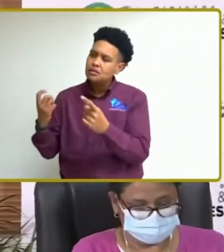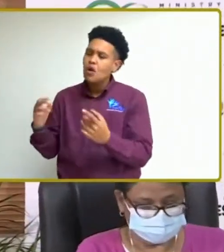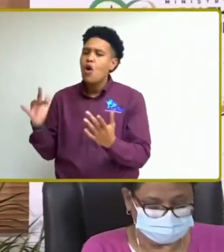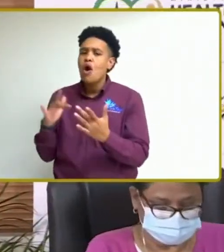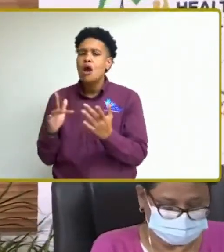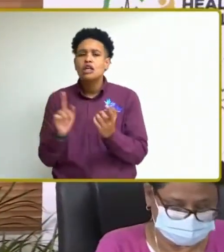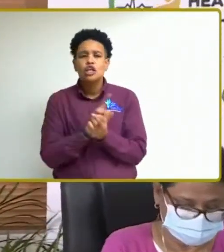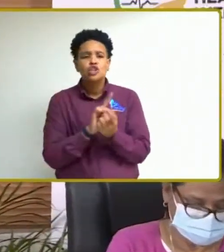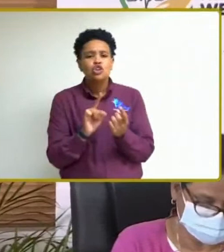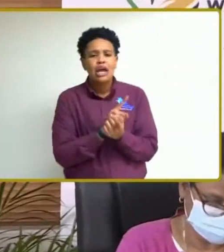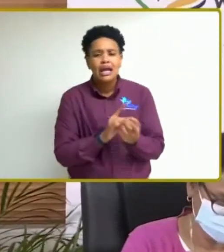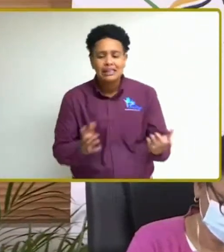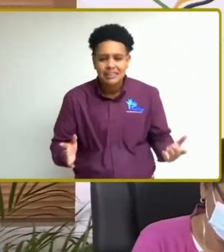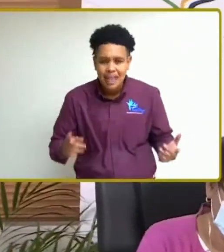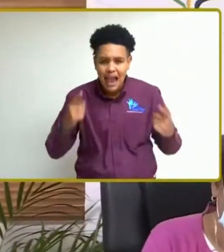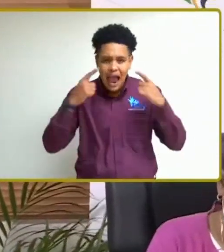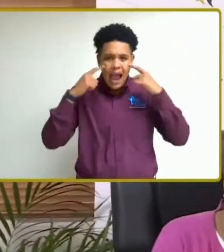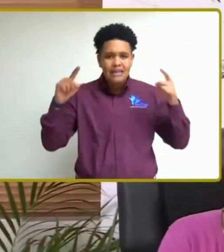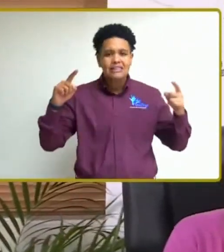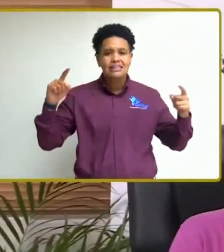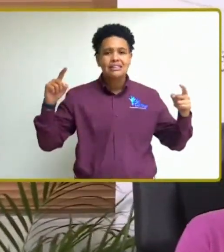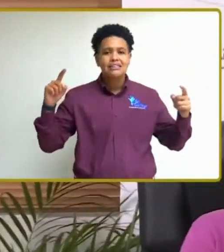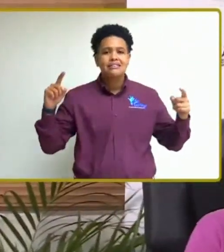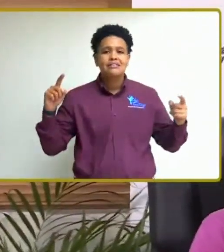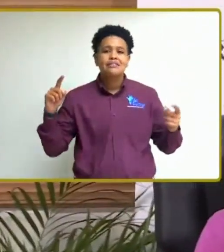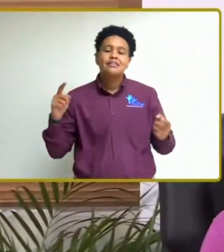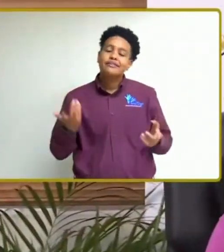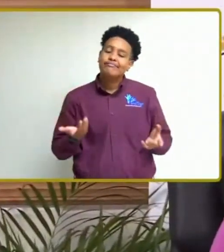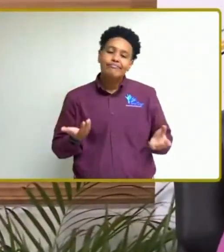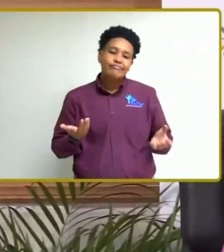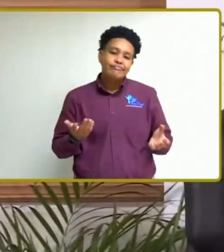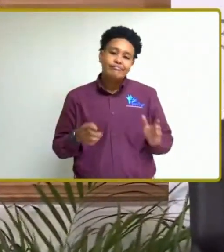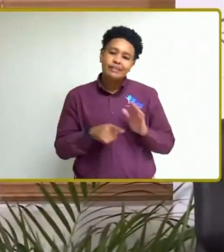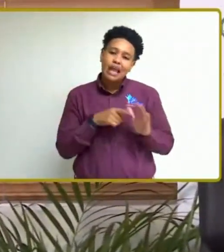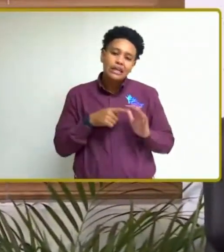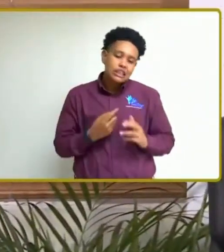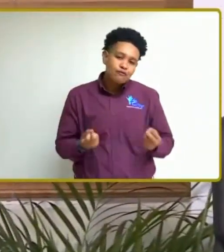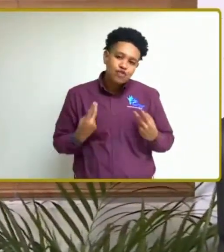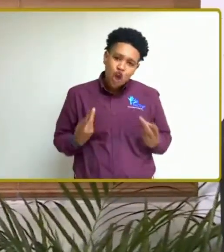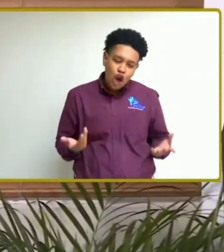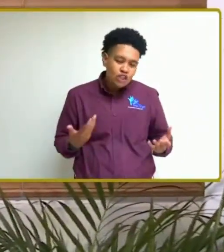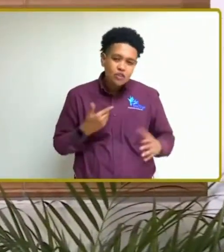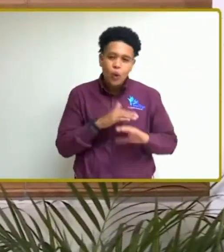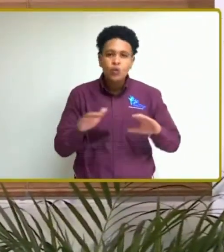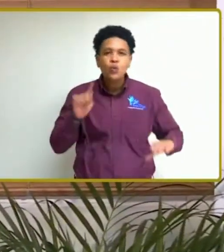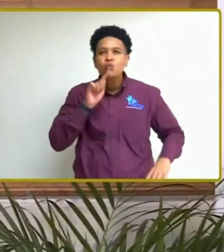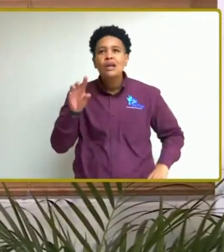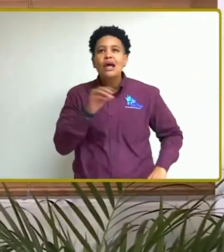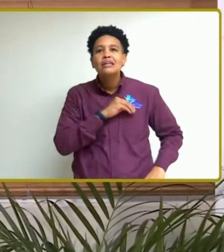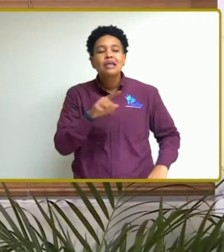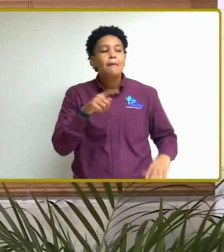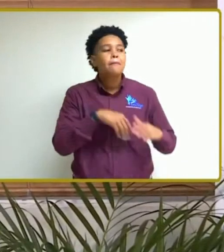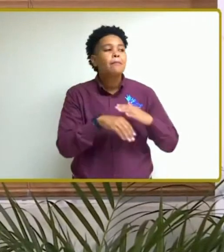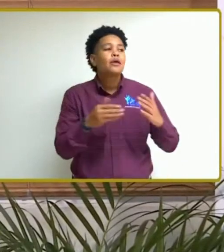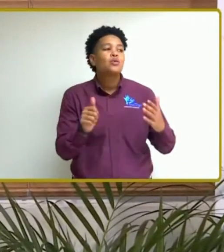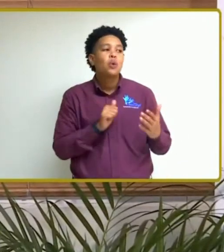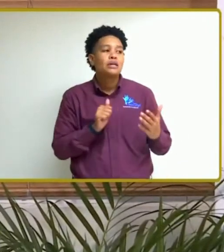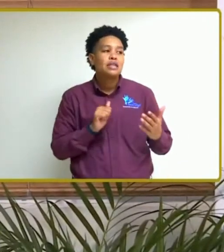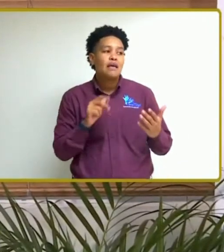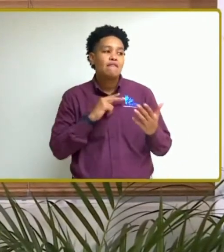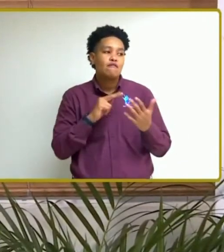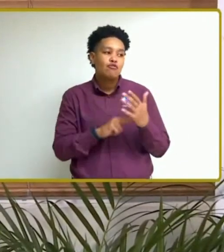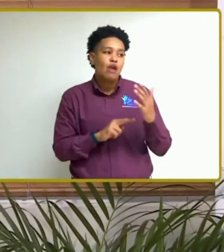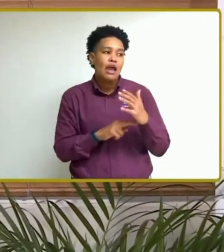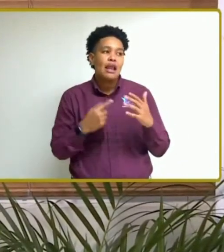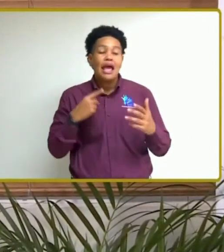contact tracing achieves diminishing returns. And so I do not accept, based on what I have read